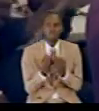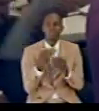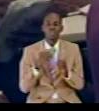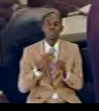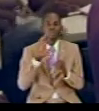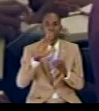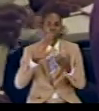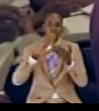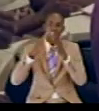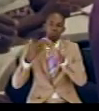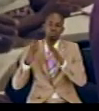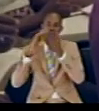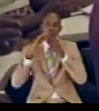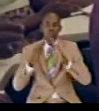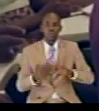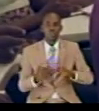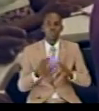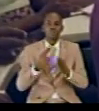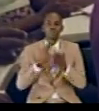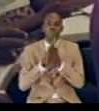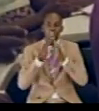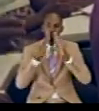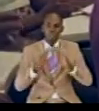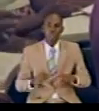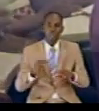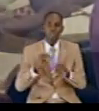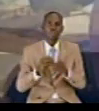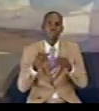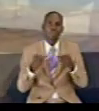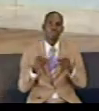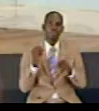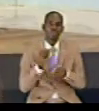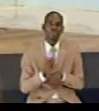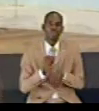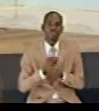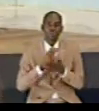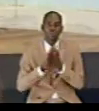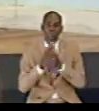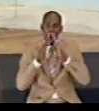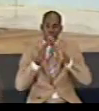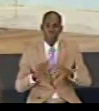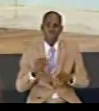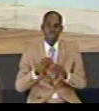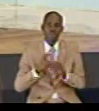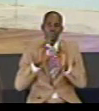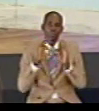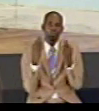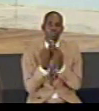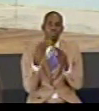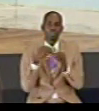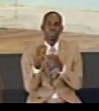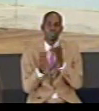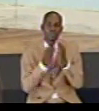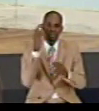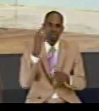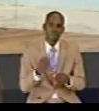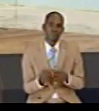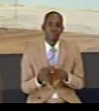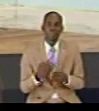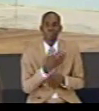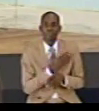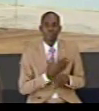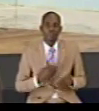community. Peace in the place of work. Peace in your family in Jesus' name. And